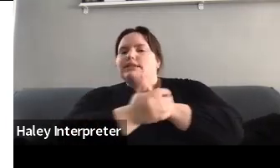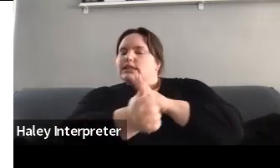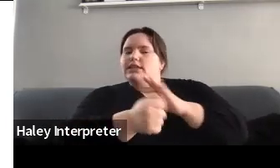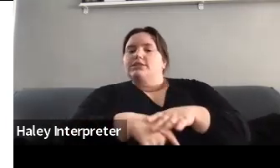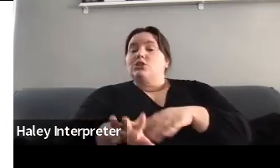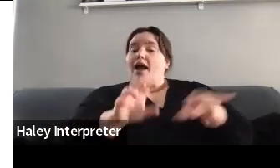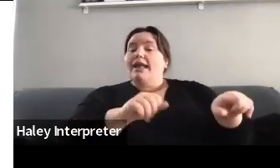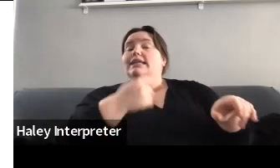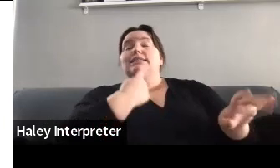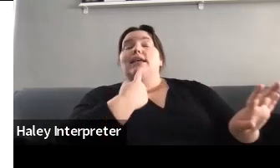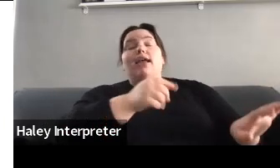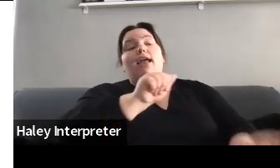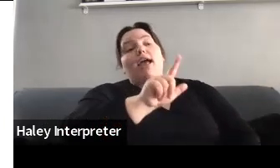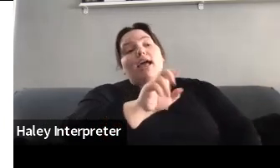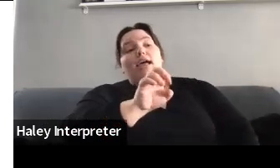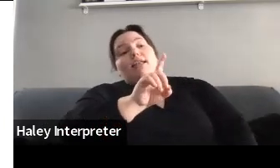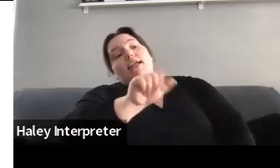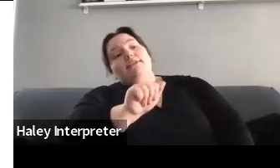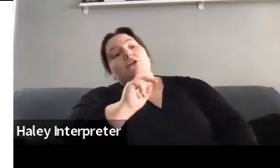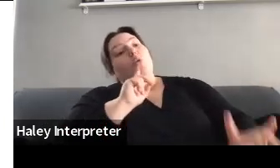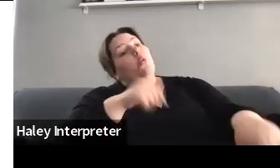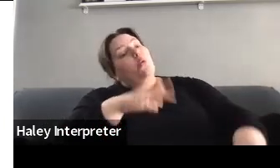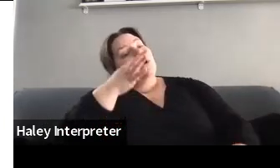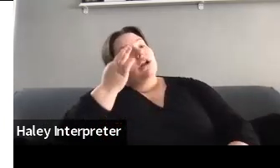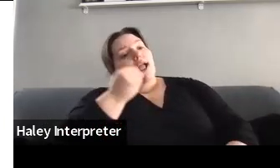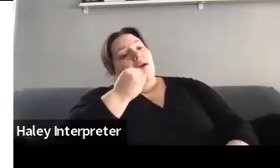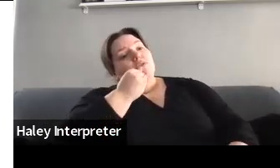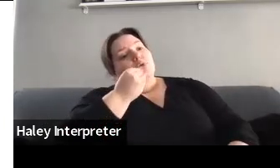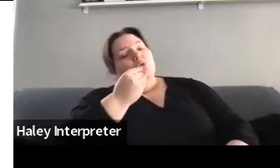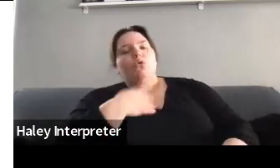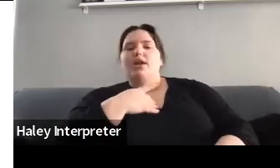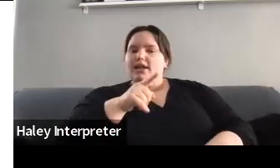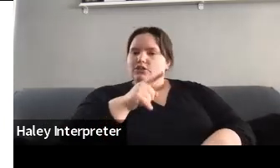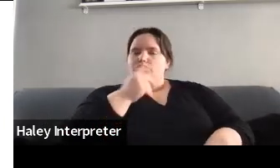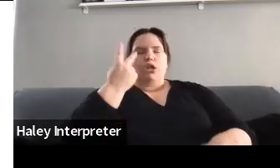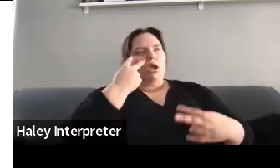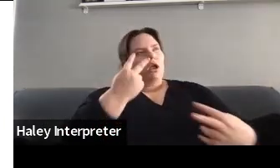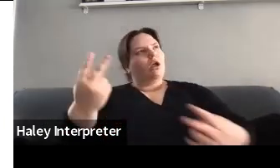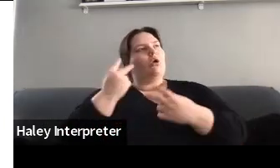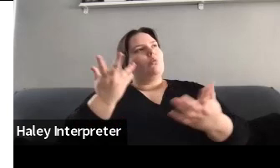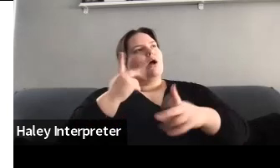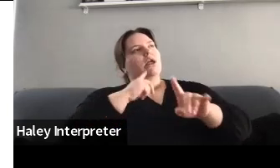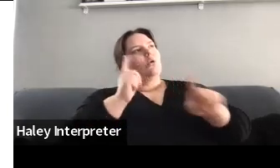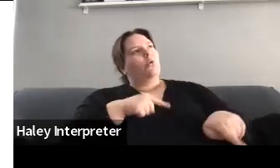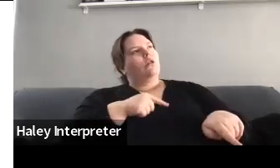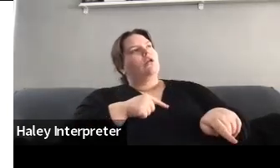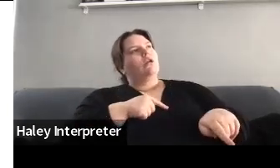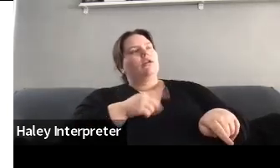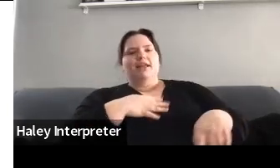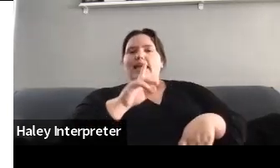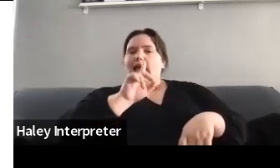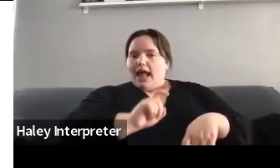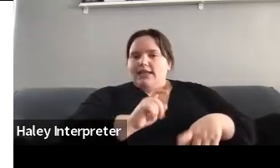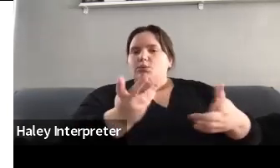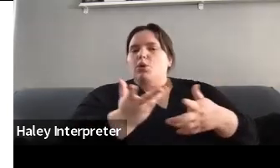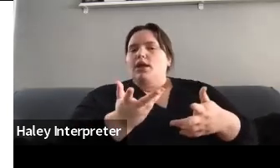Alexa to order cat food, and she would look at what I've ordered in the past and would ask me if I would like to order it